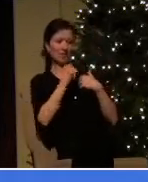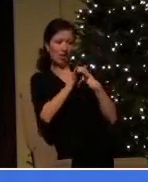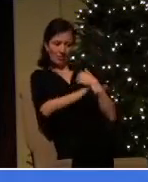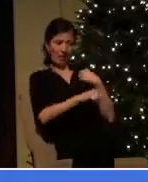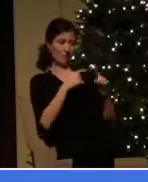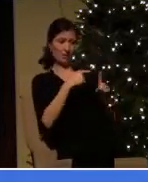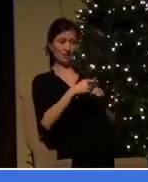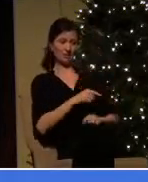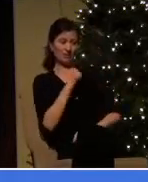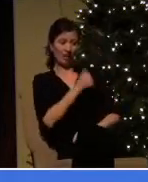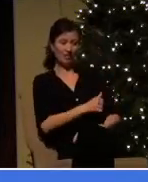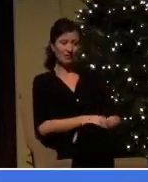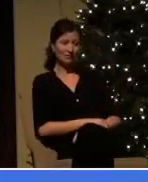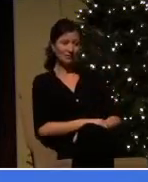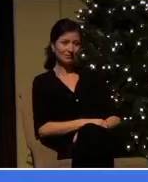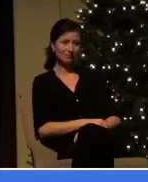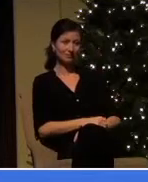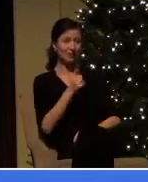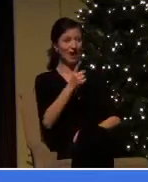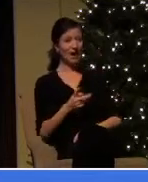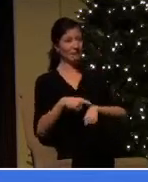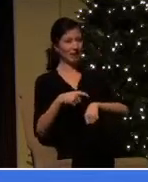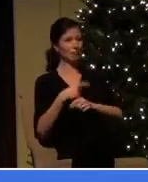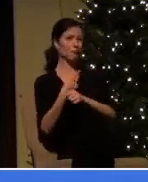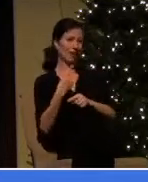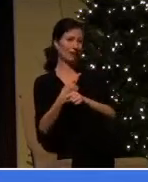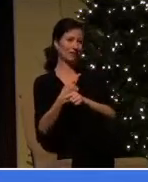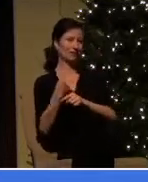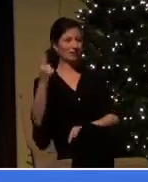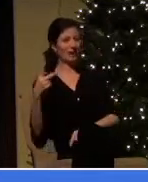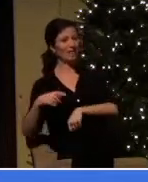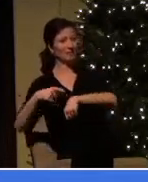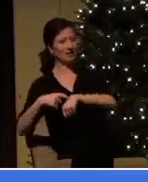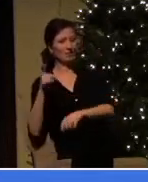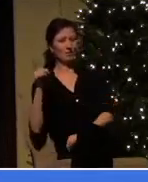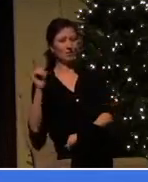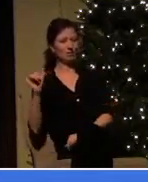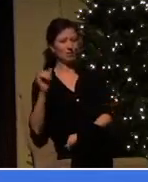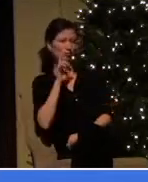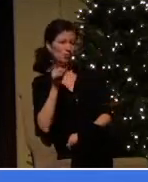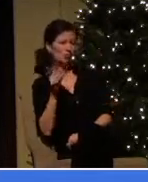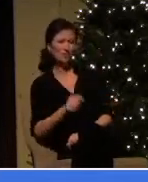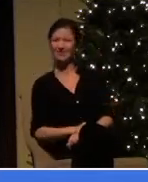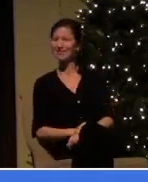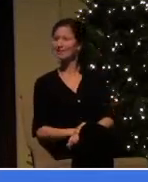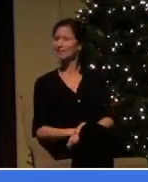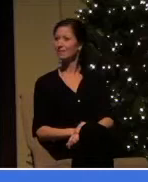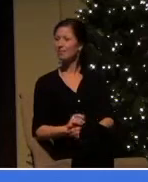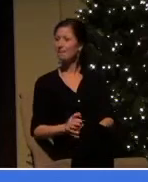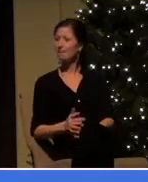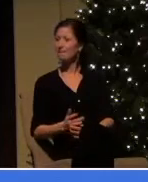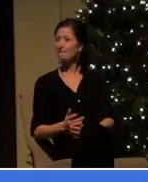true. And the other half of the time, it's also true. And so that's the